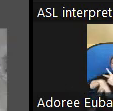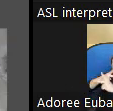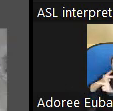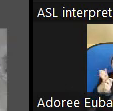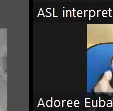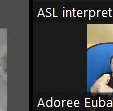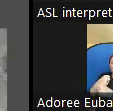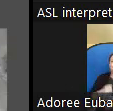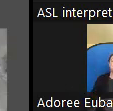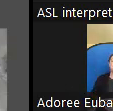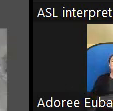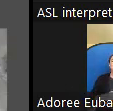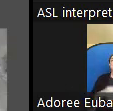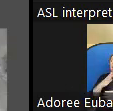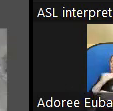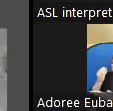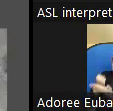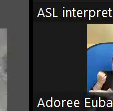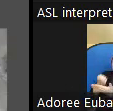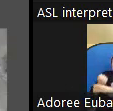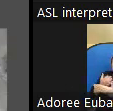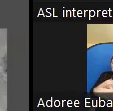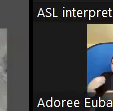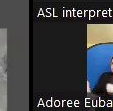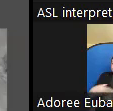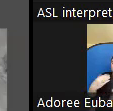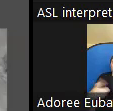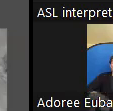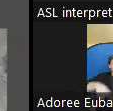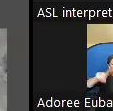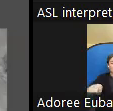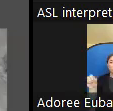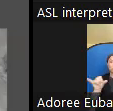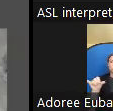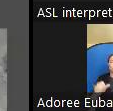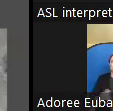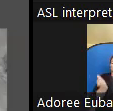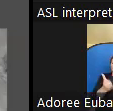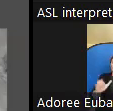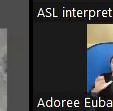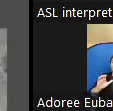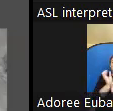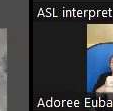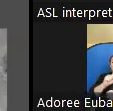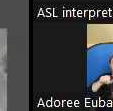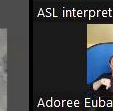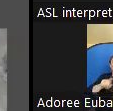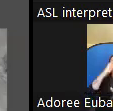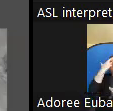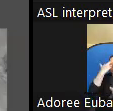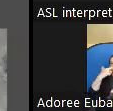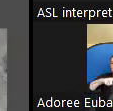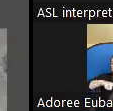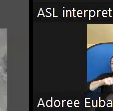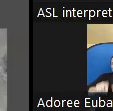the segments of economy that were being supplied. So ceramic production of the Roman period not only manufactured cooking